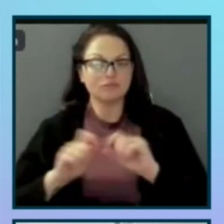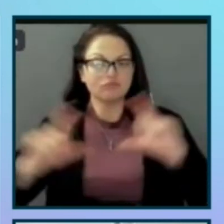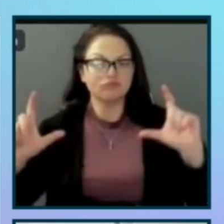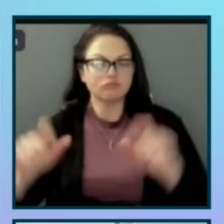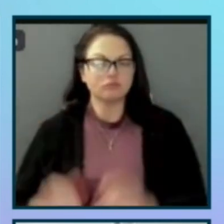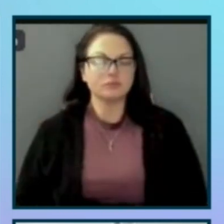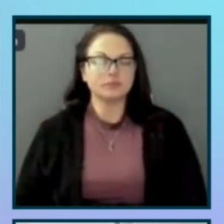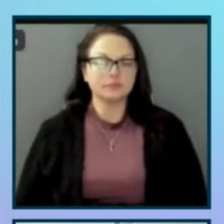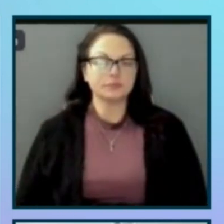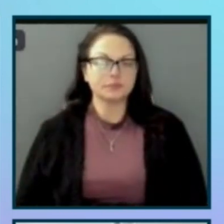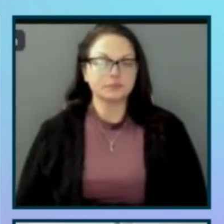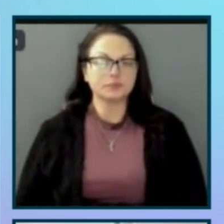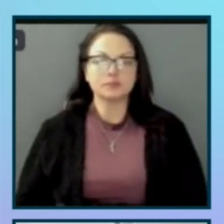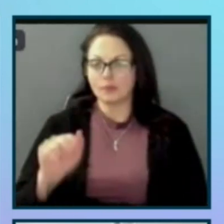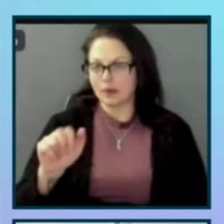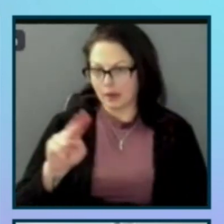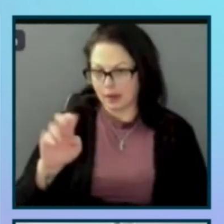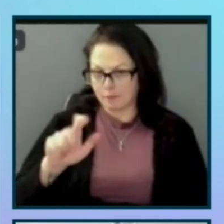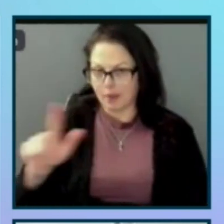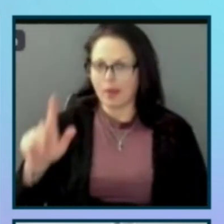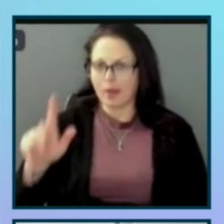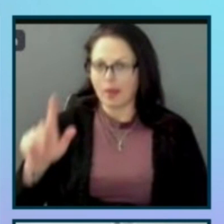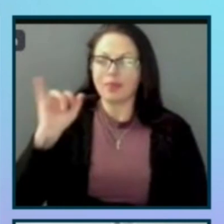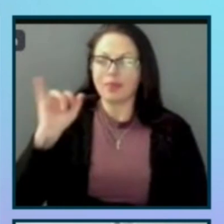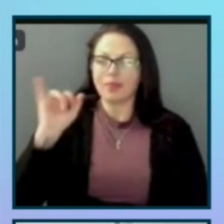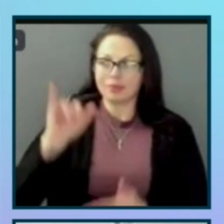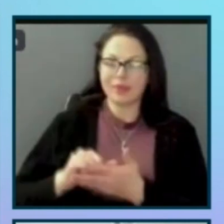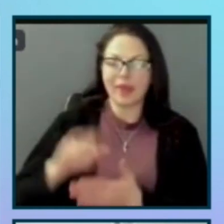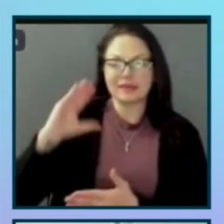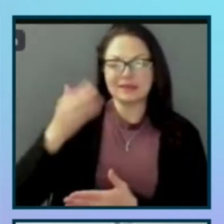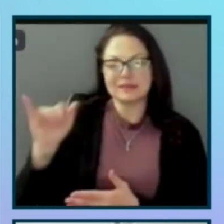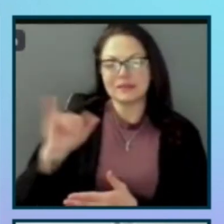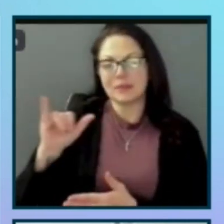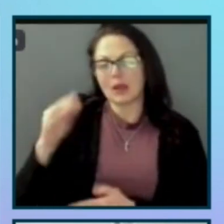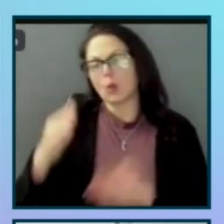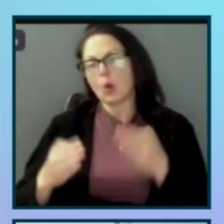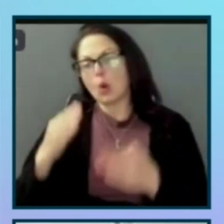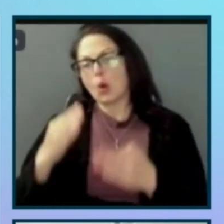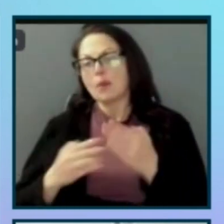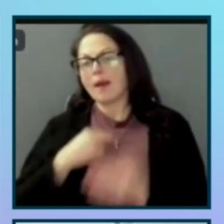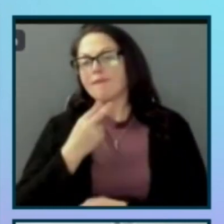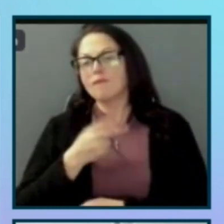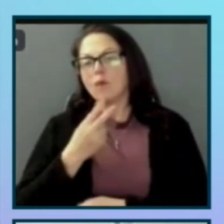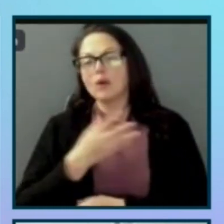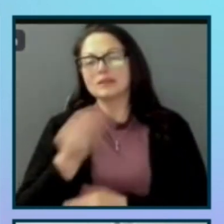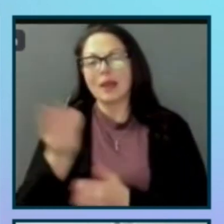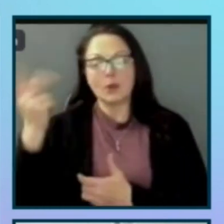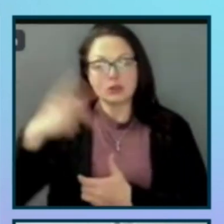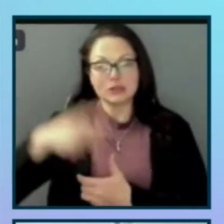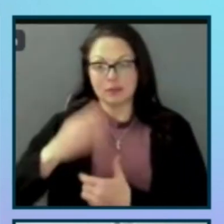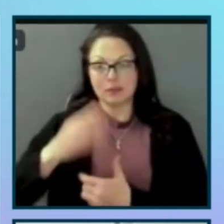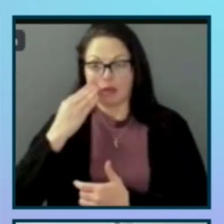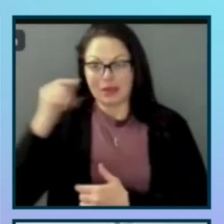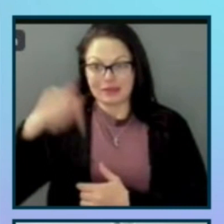So as you can hear, that sounded a lot more robotic, like a screen reader, and participants really thought that this was a screen